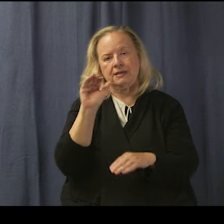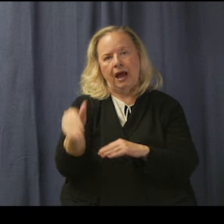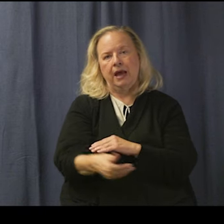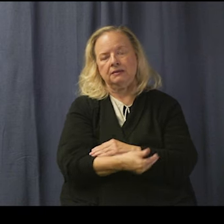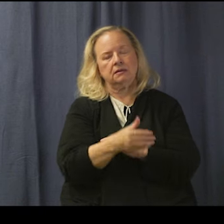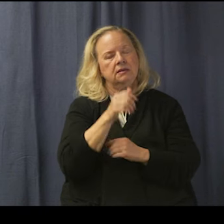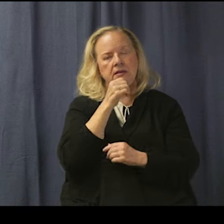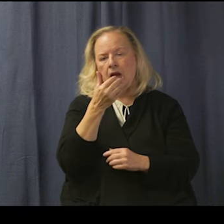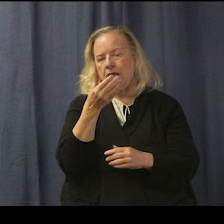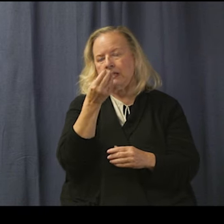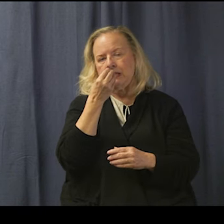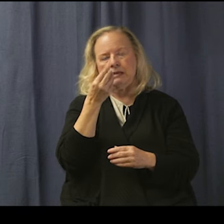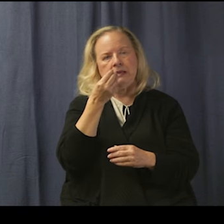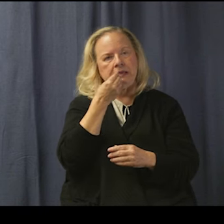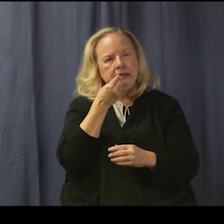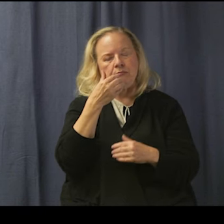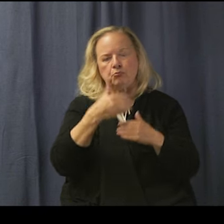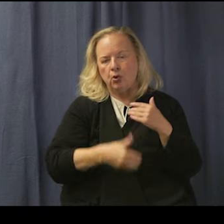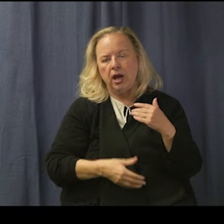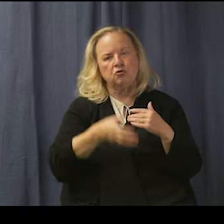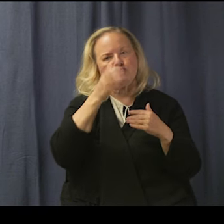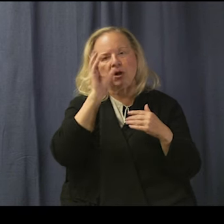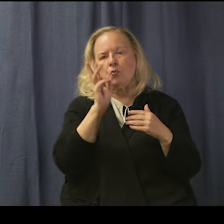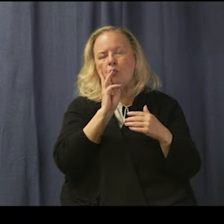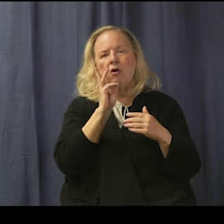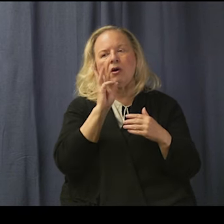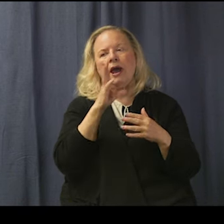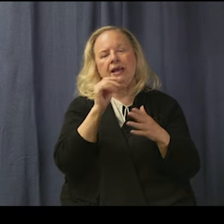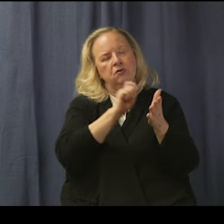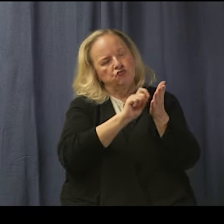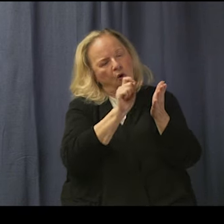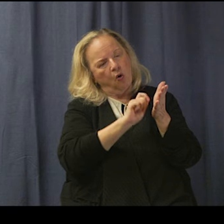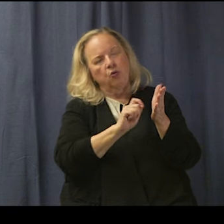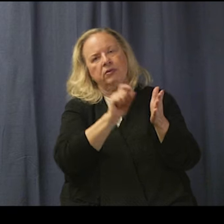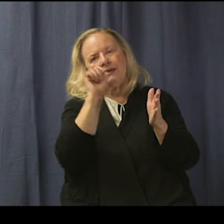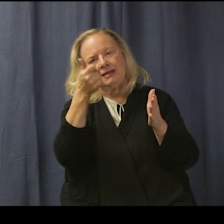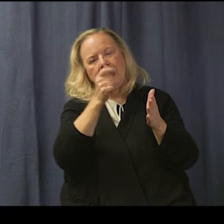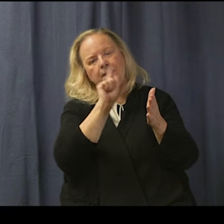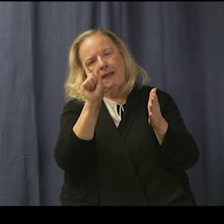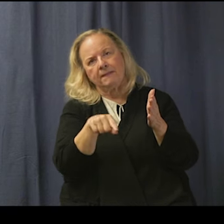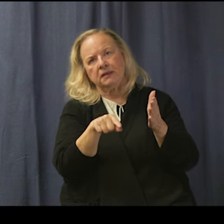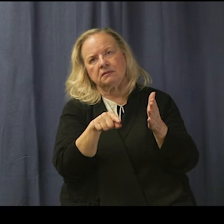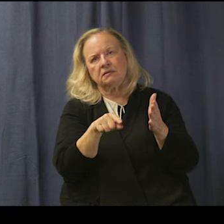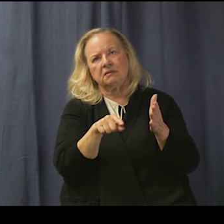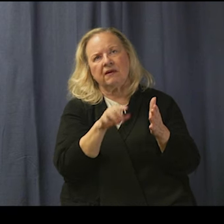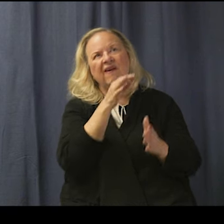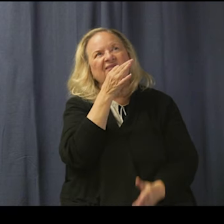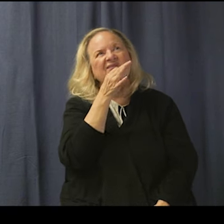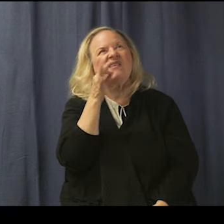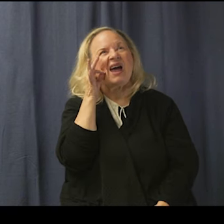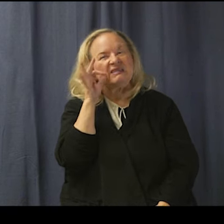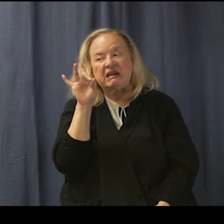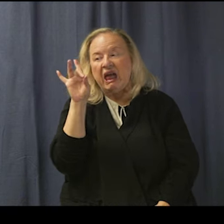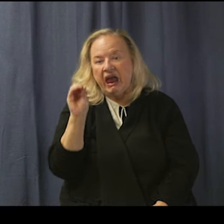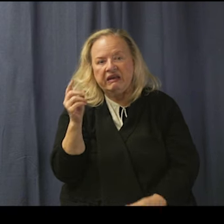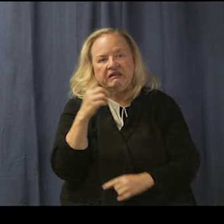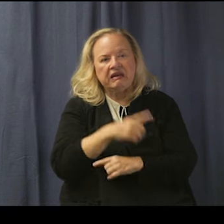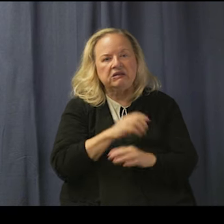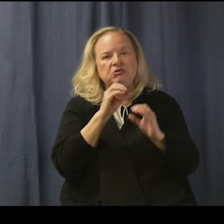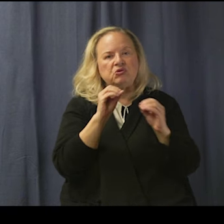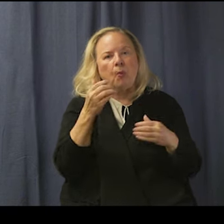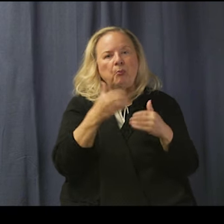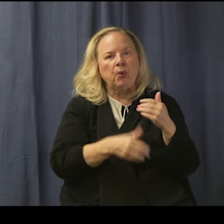bread or drank water. And this time he wrote upon the tables the words of the covenant, the Ten Commandments. Can you imagine fasting for 80 days, no bread